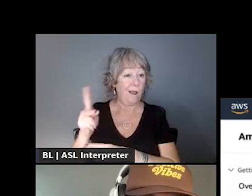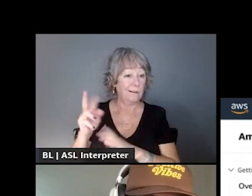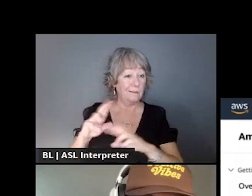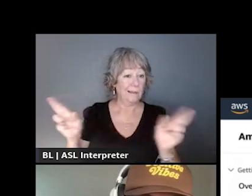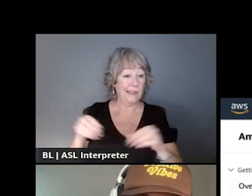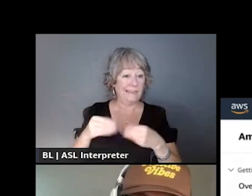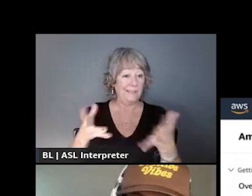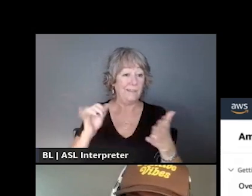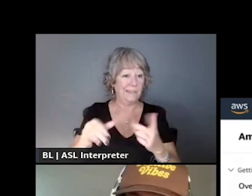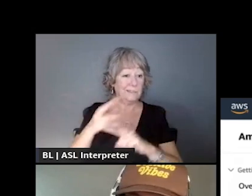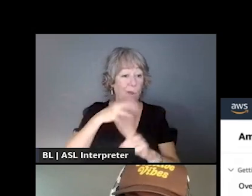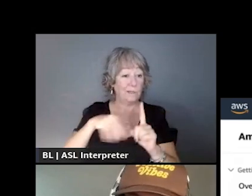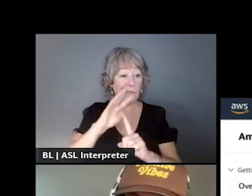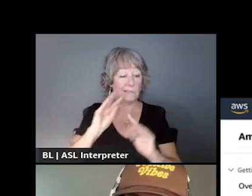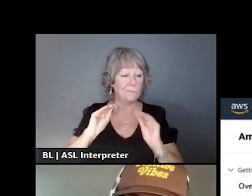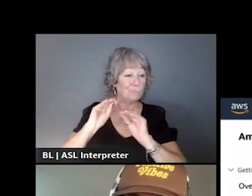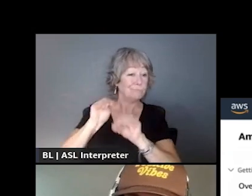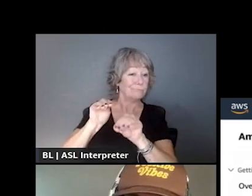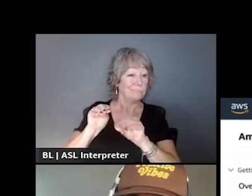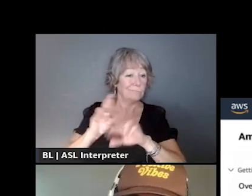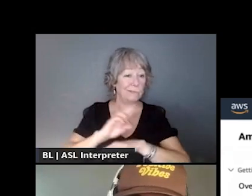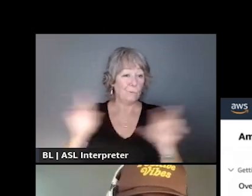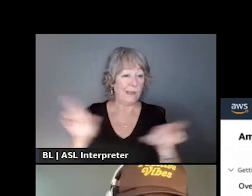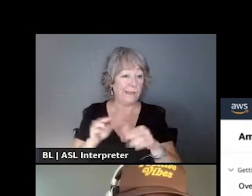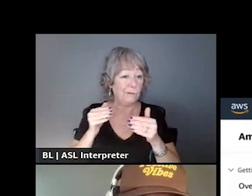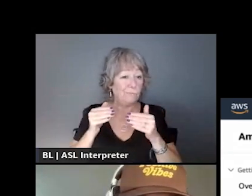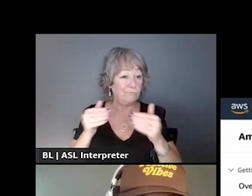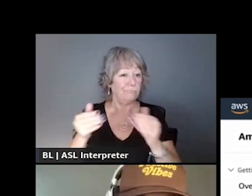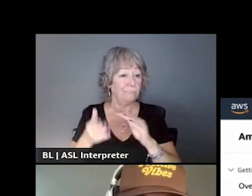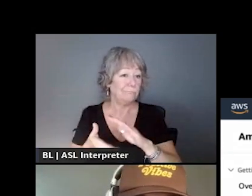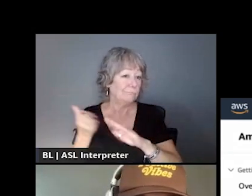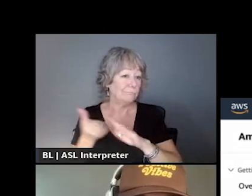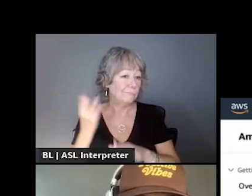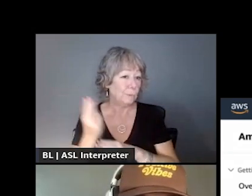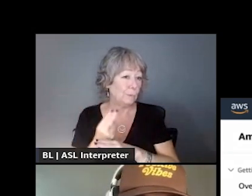this context, be able to use it. Yeah.